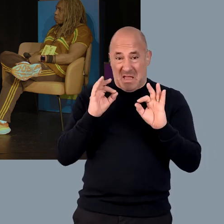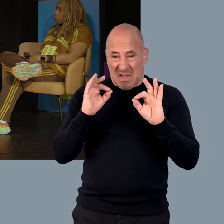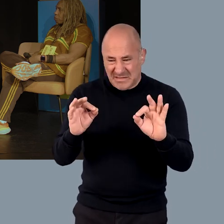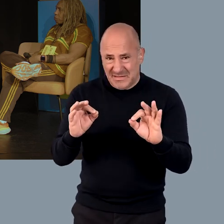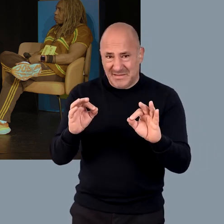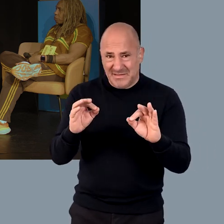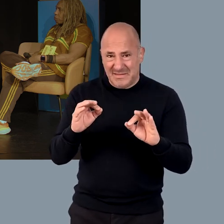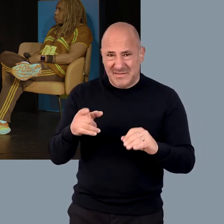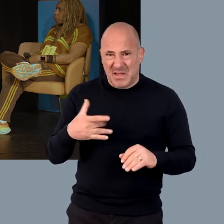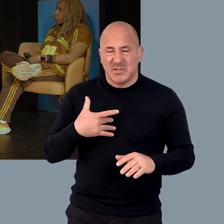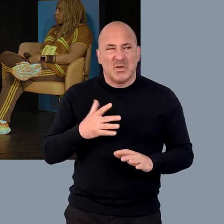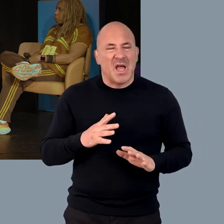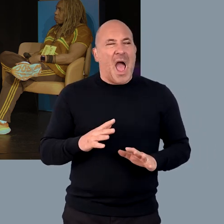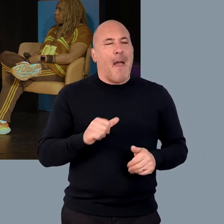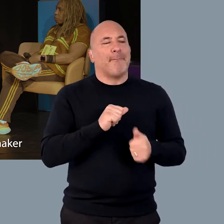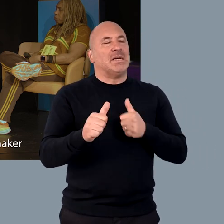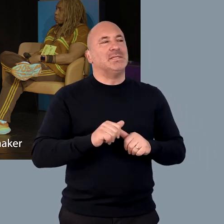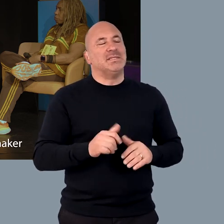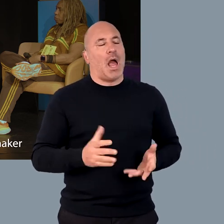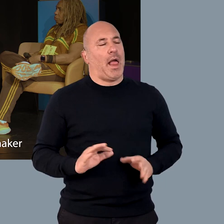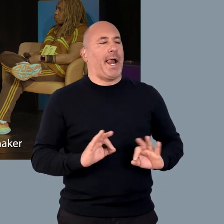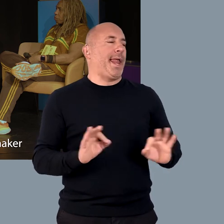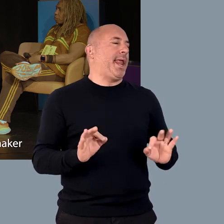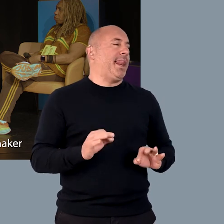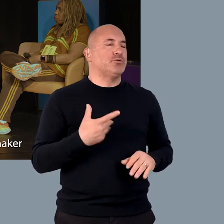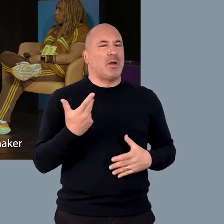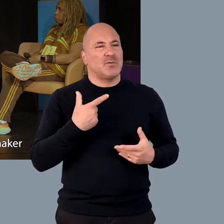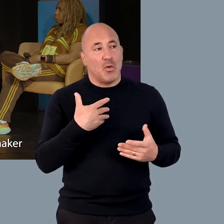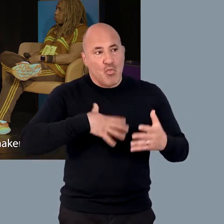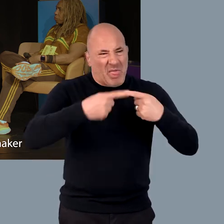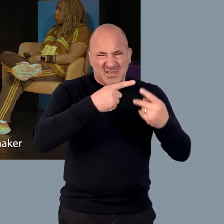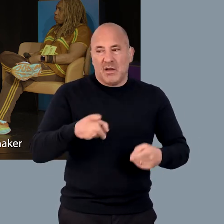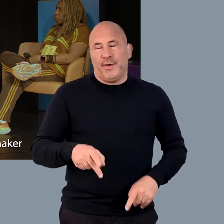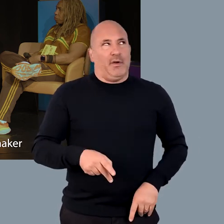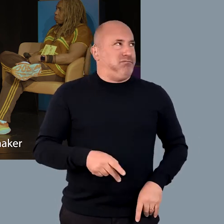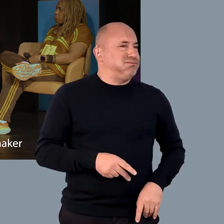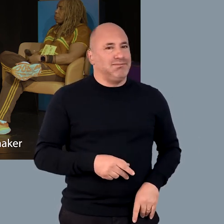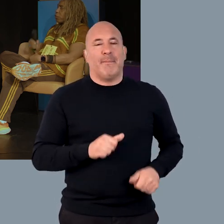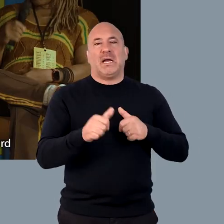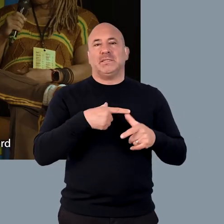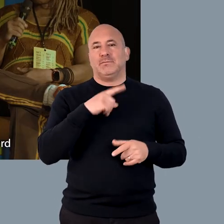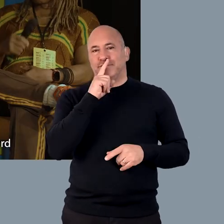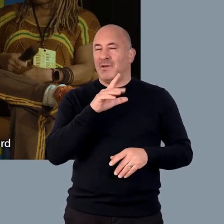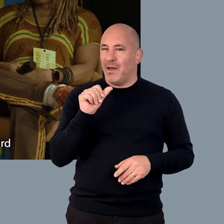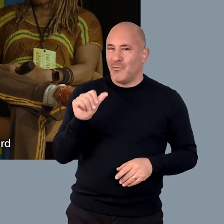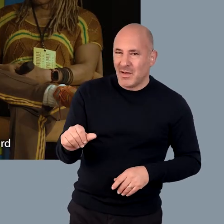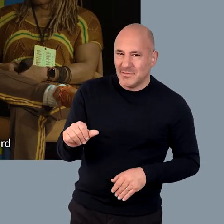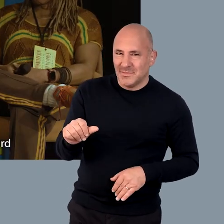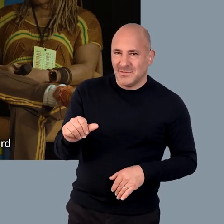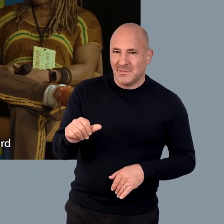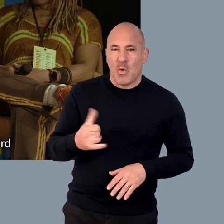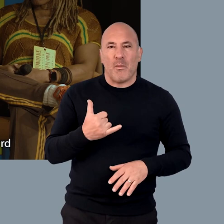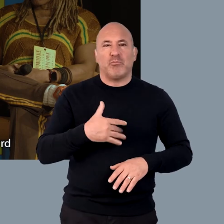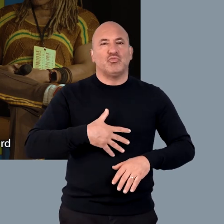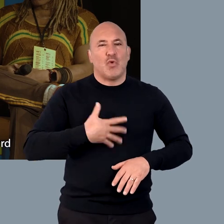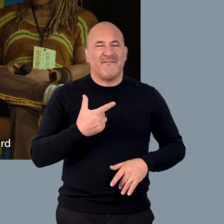Freelance artists and independent artists that also They may get asked but they then don't want to be a troublemaker or they don't want to you